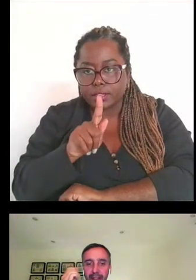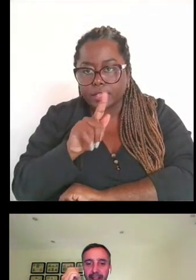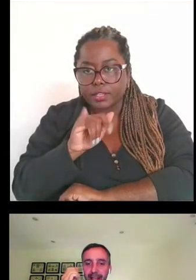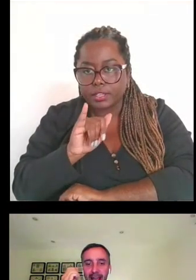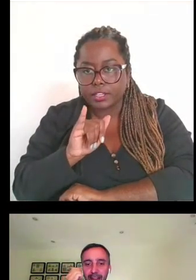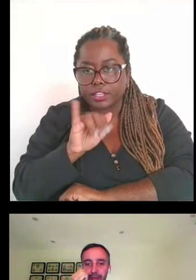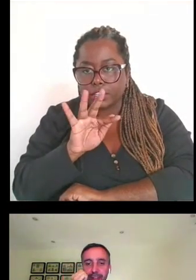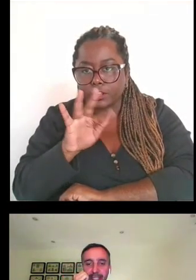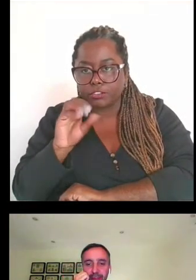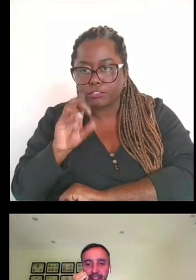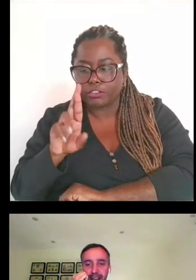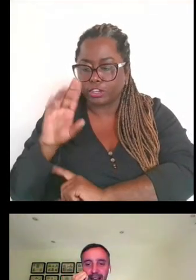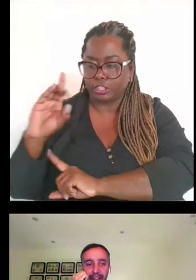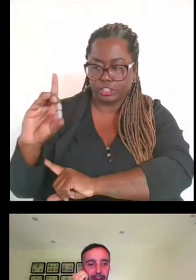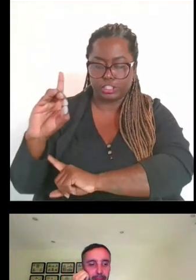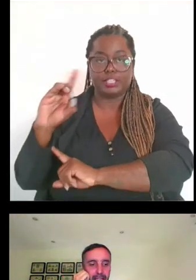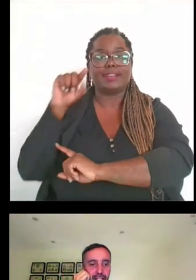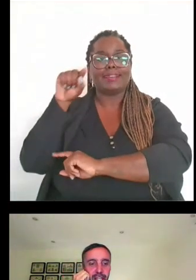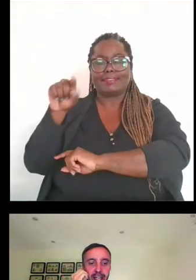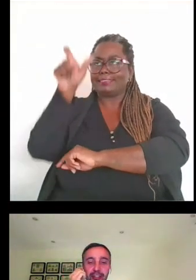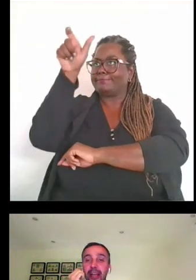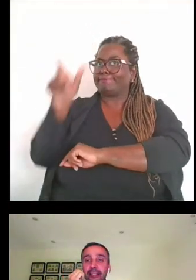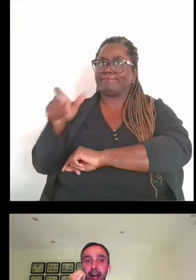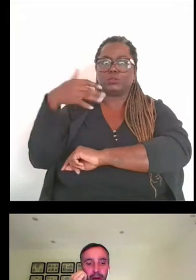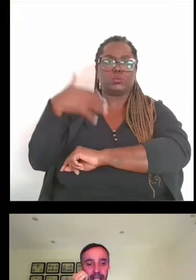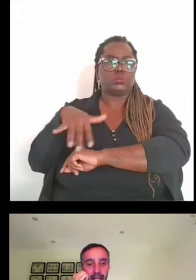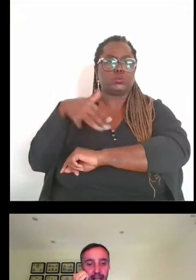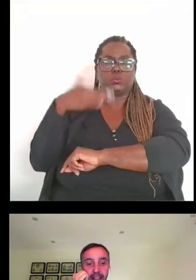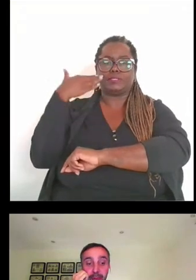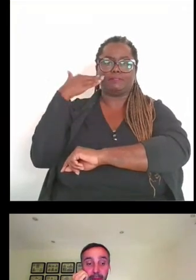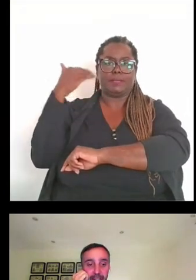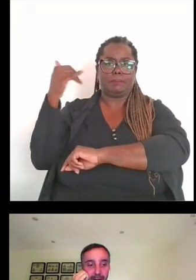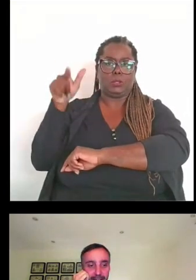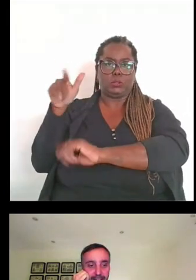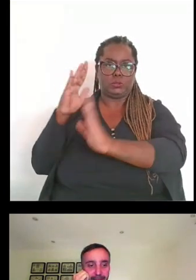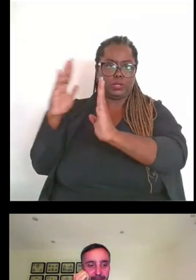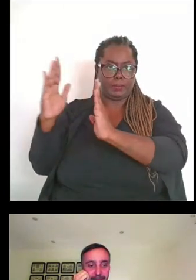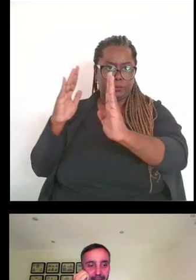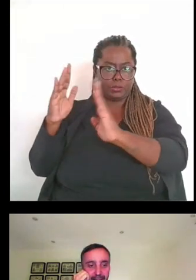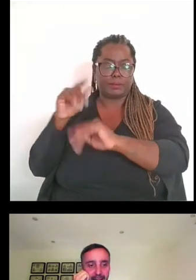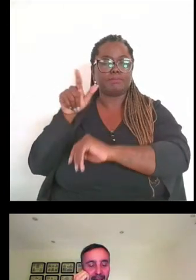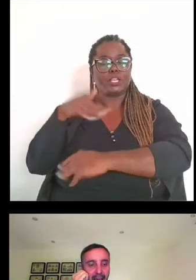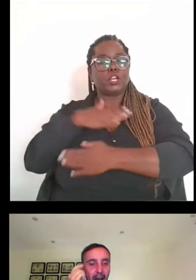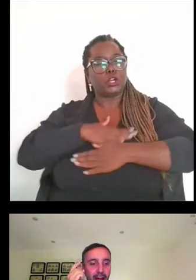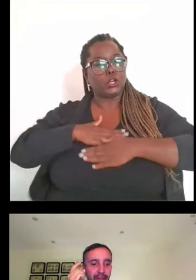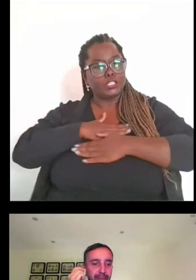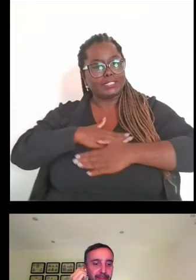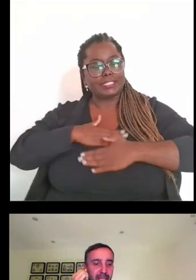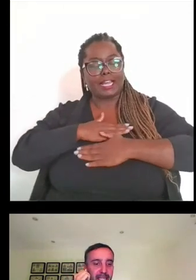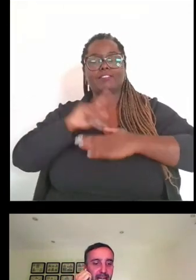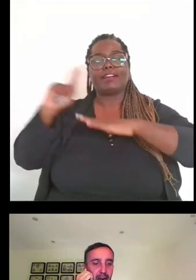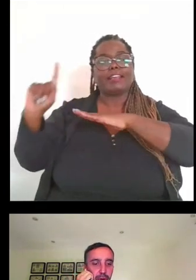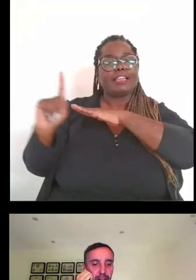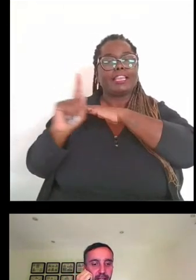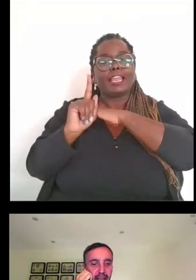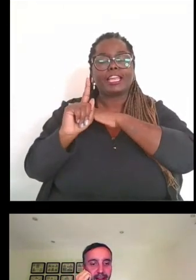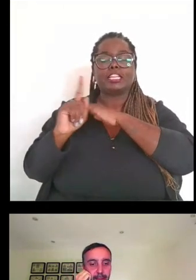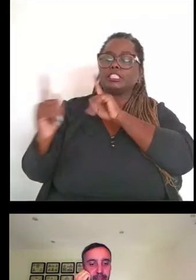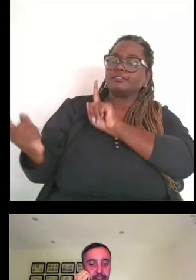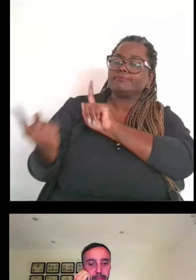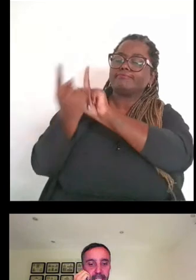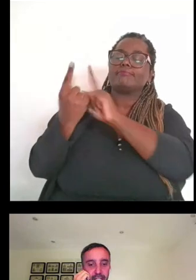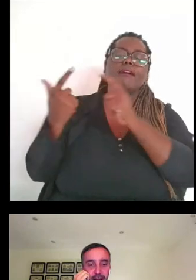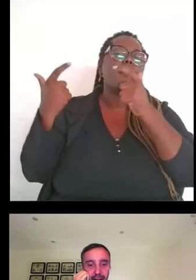been handed down that he liked to receive his clients on the beach dressed only in swimming trunks however the